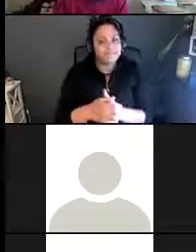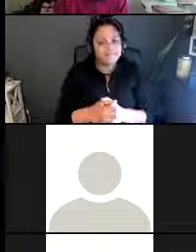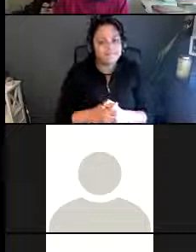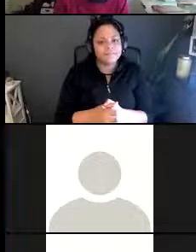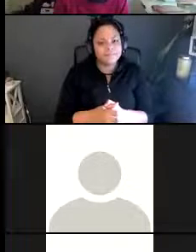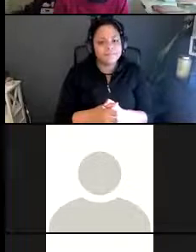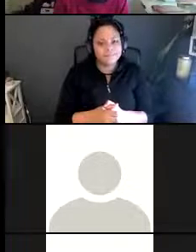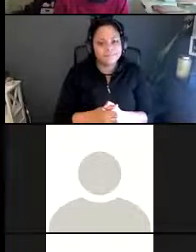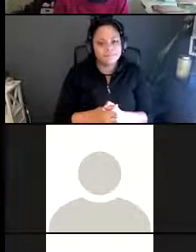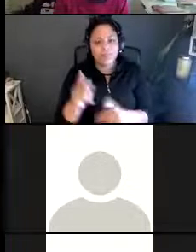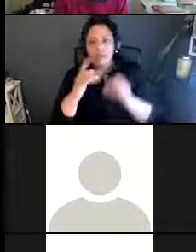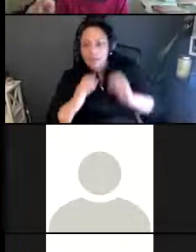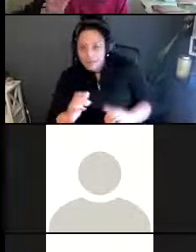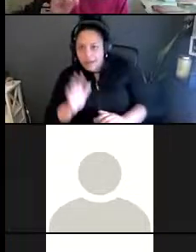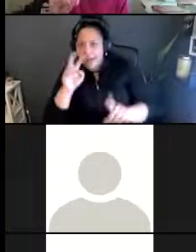client.